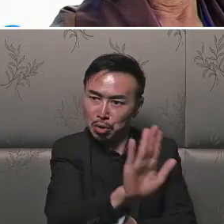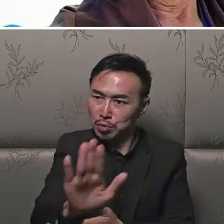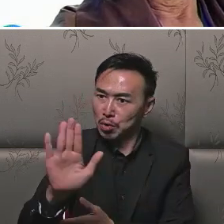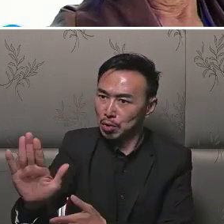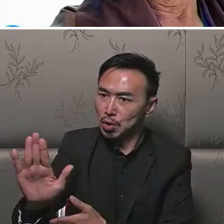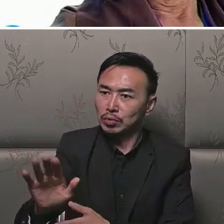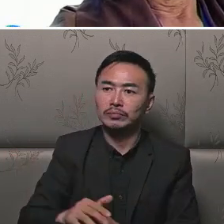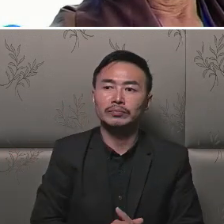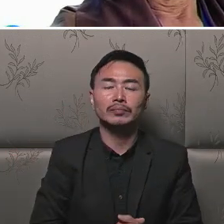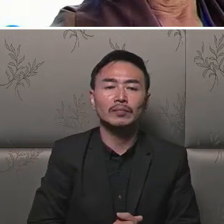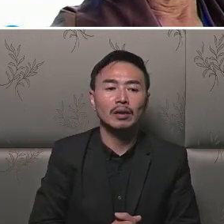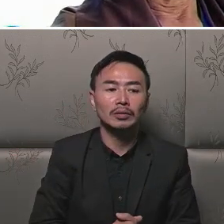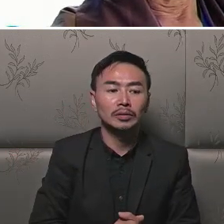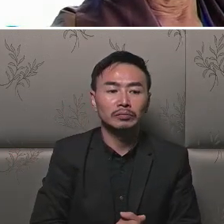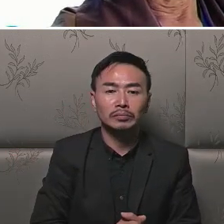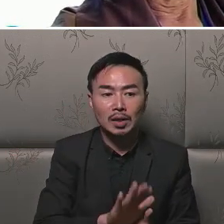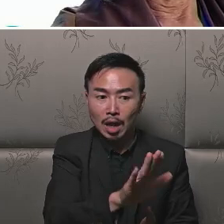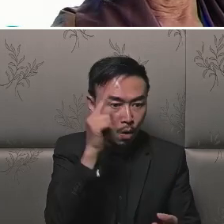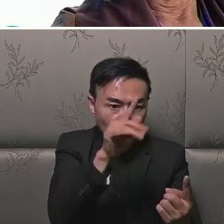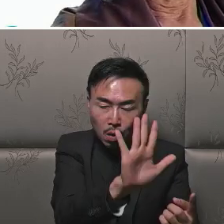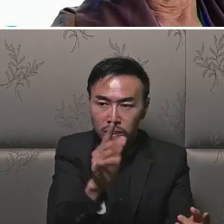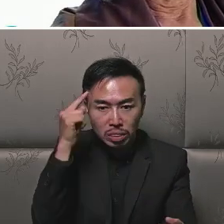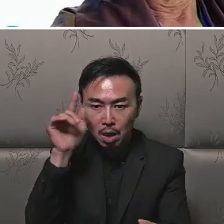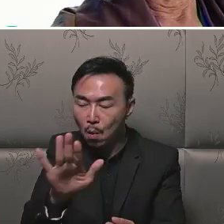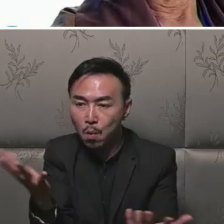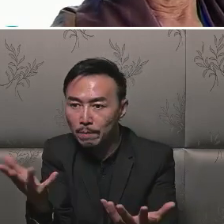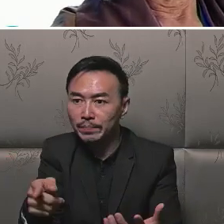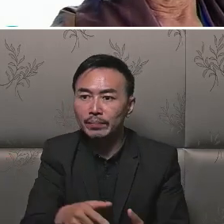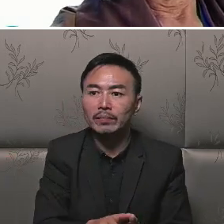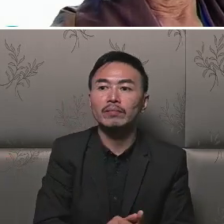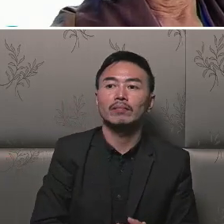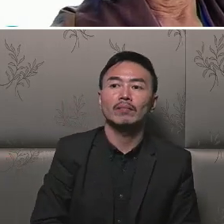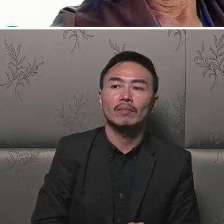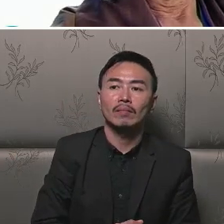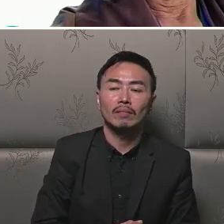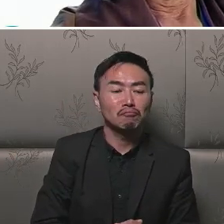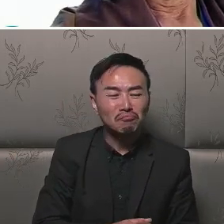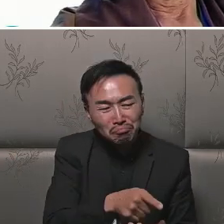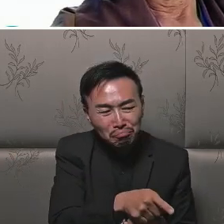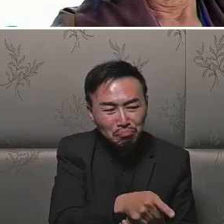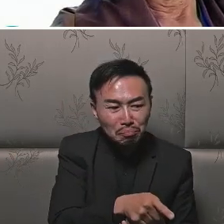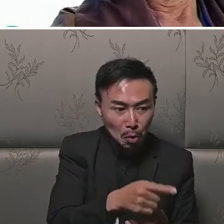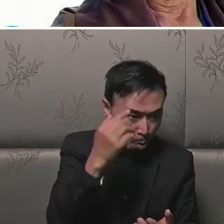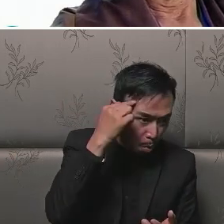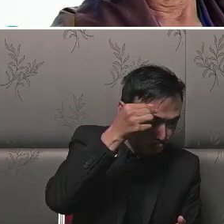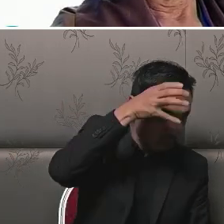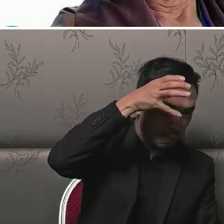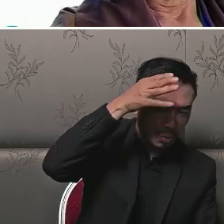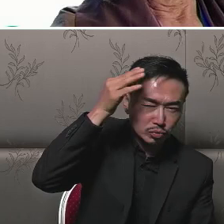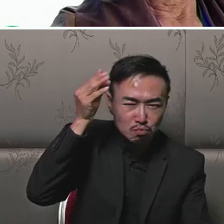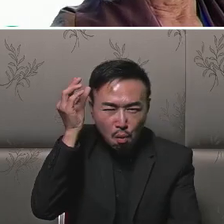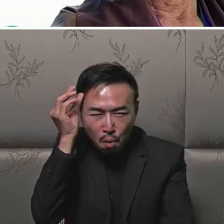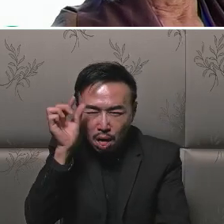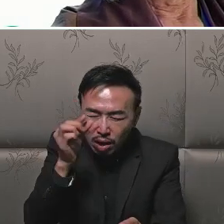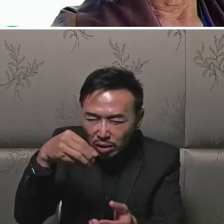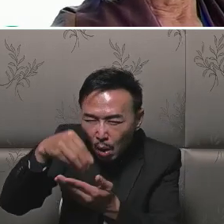to count the number of letters in the word Sanyog, there are 6. And